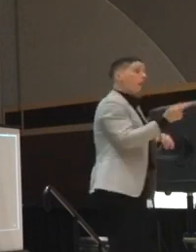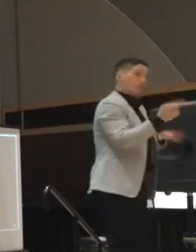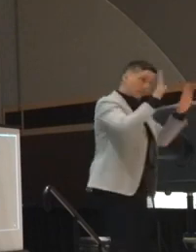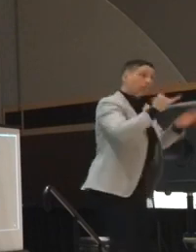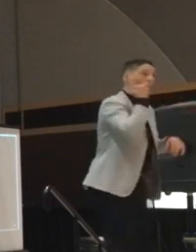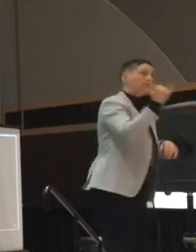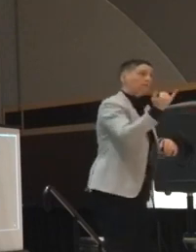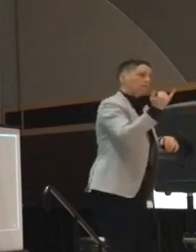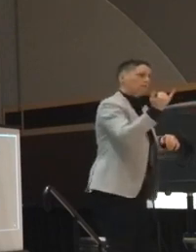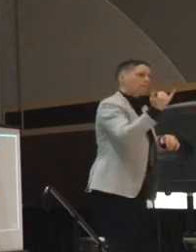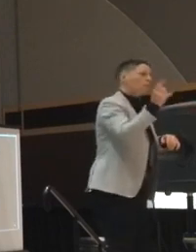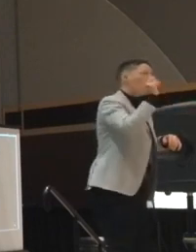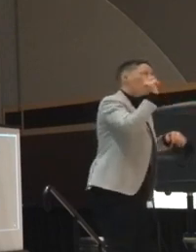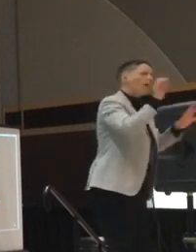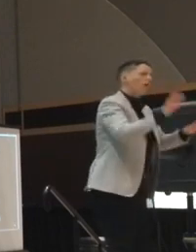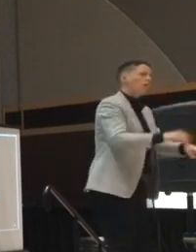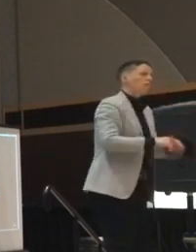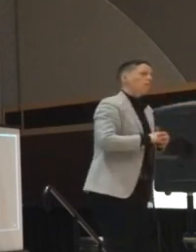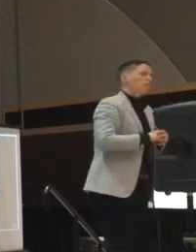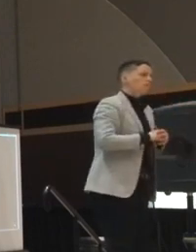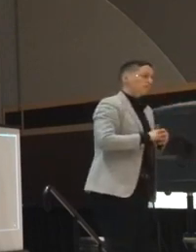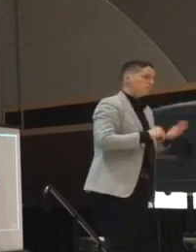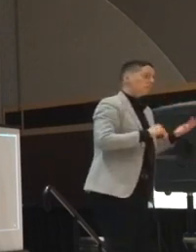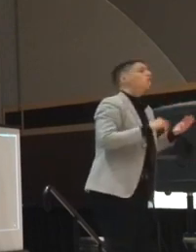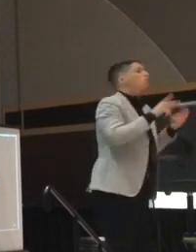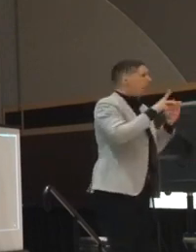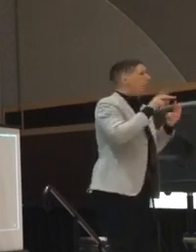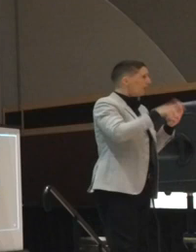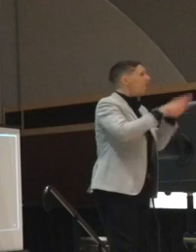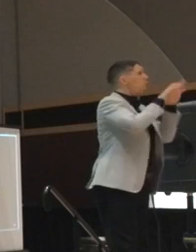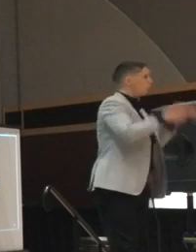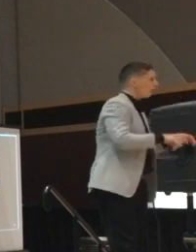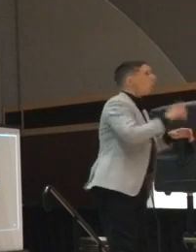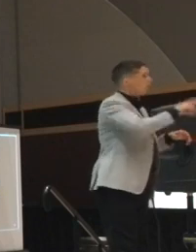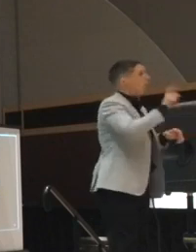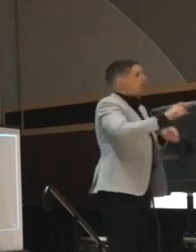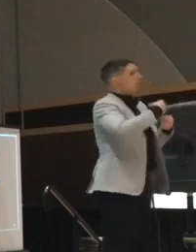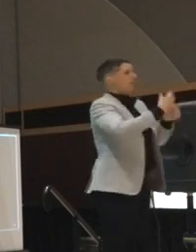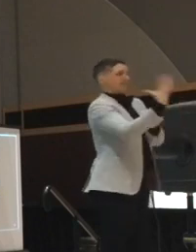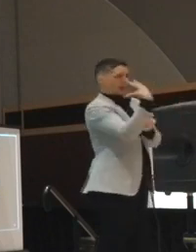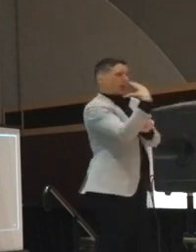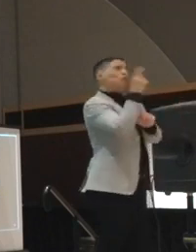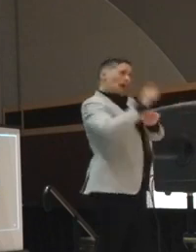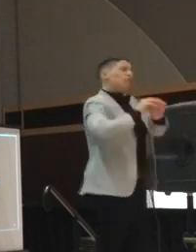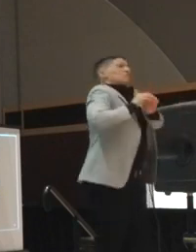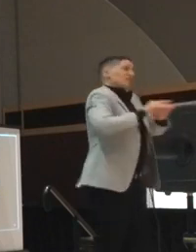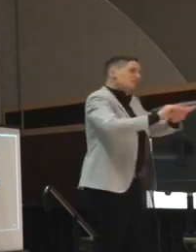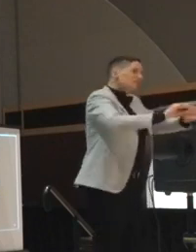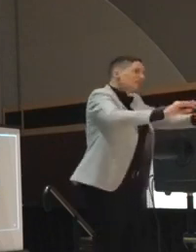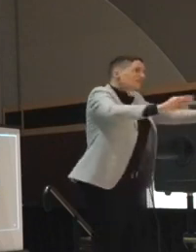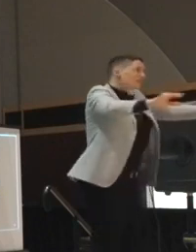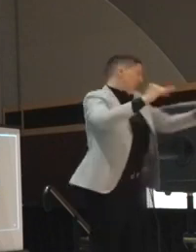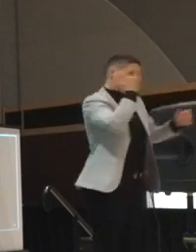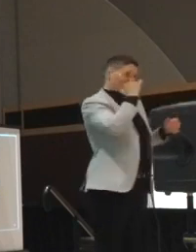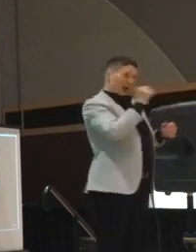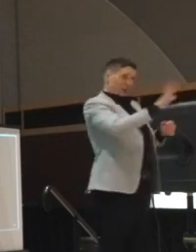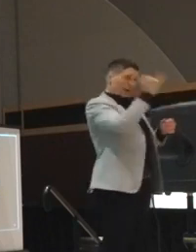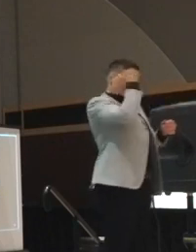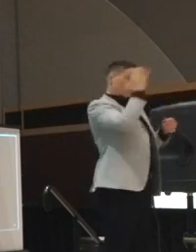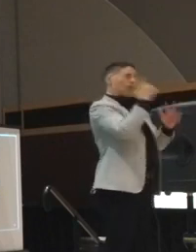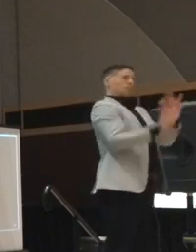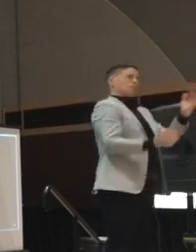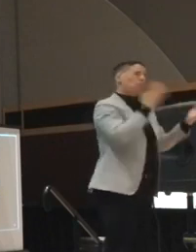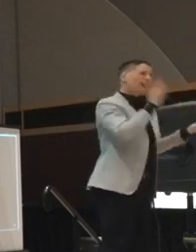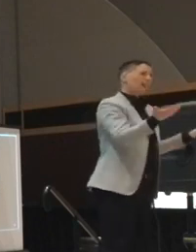spread, you're gonna have to put videos up online, or you're gonna have to write about it. And this brings up the other thing. I spent